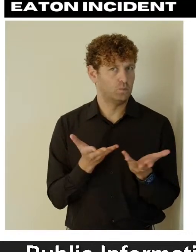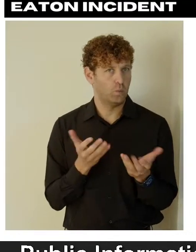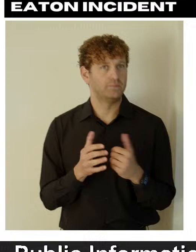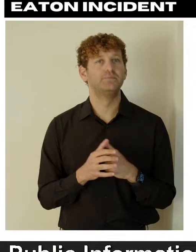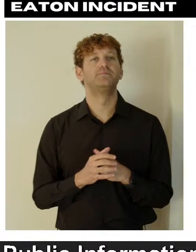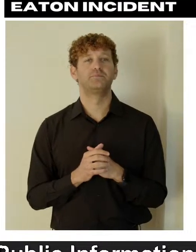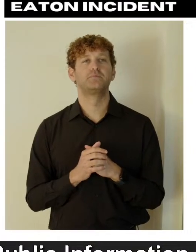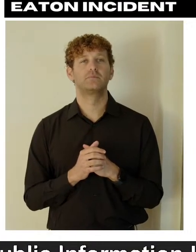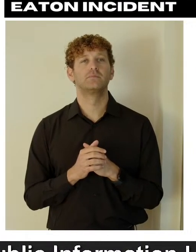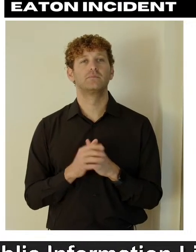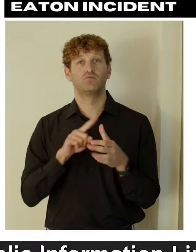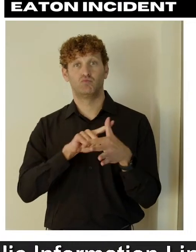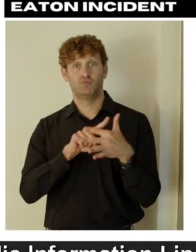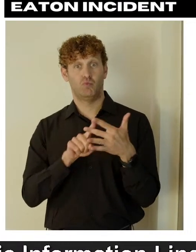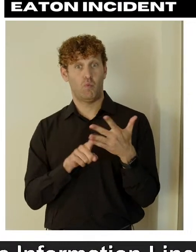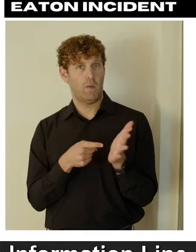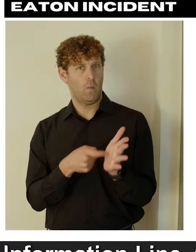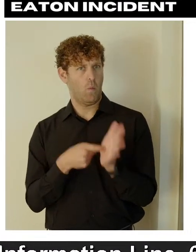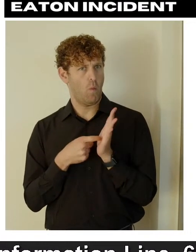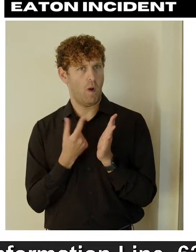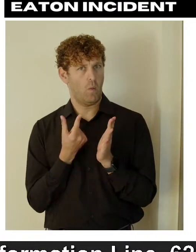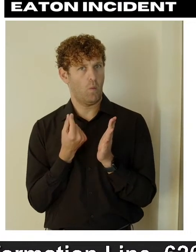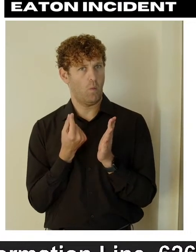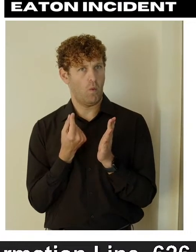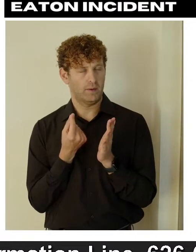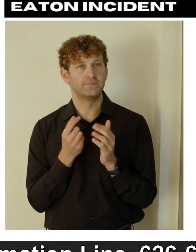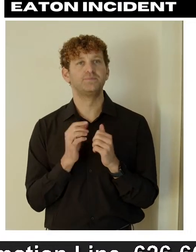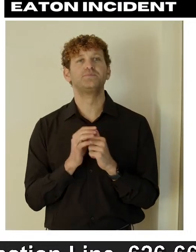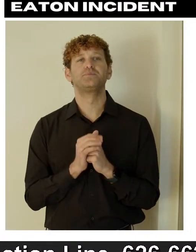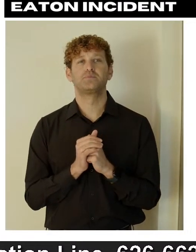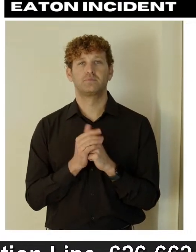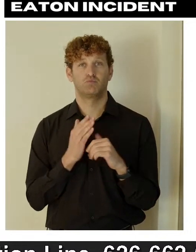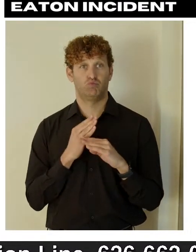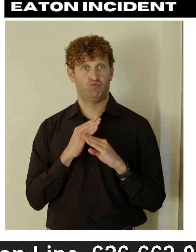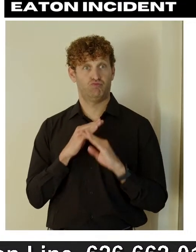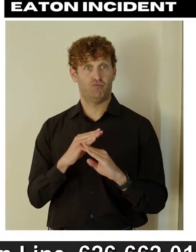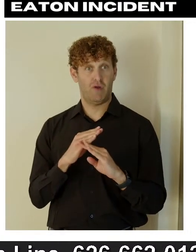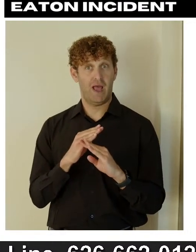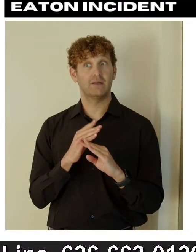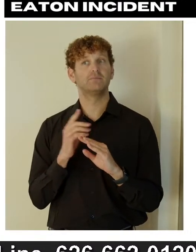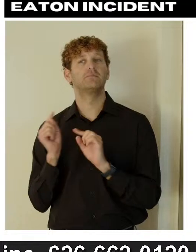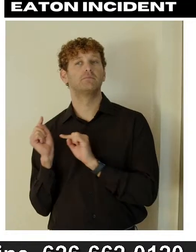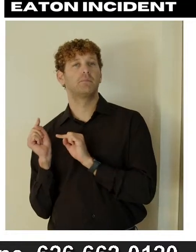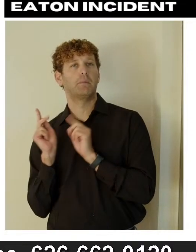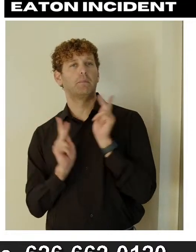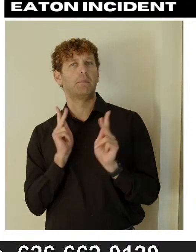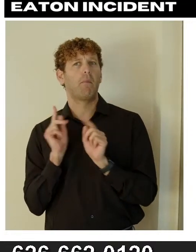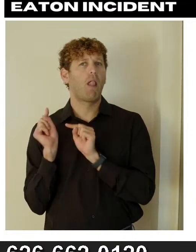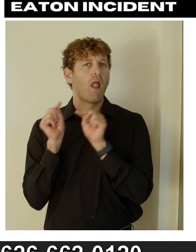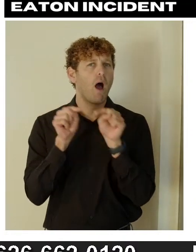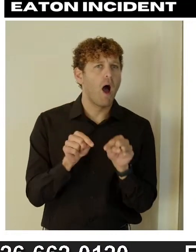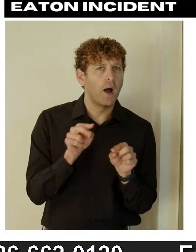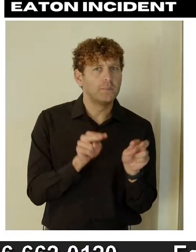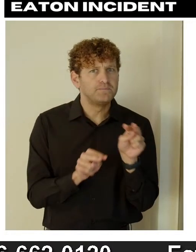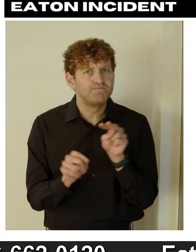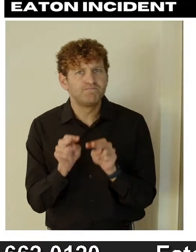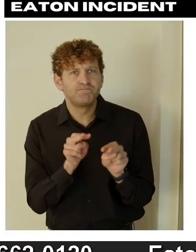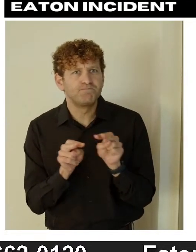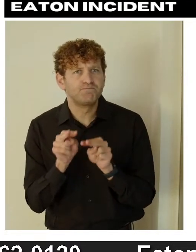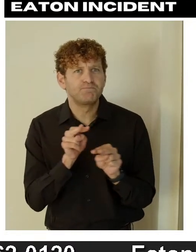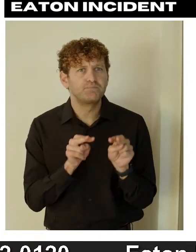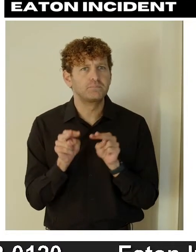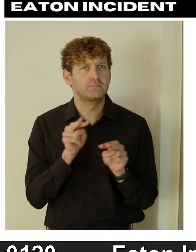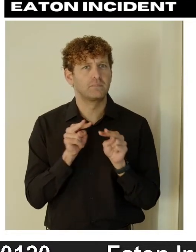criteria that would keep folks out of their homes or keep them from doing a site visit of a home after it's been impacted by fire are some of